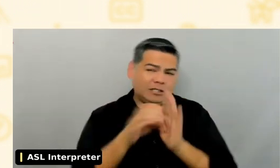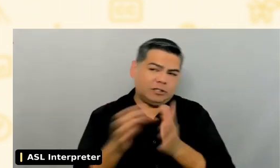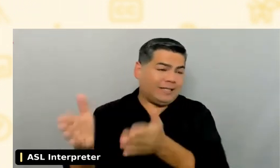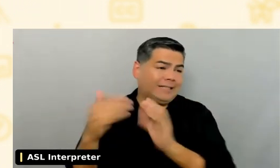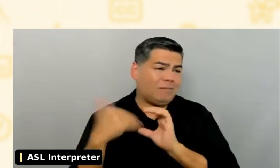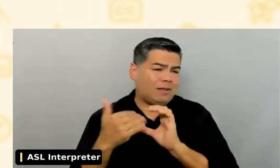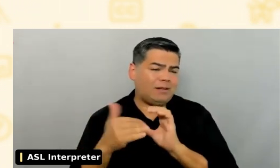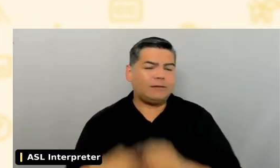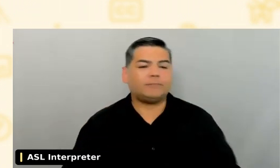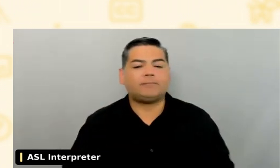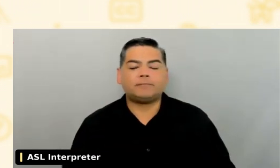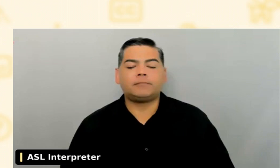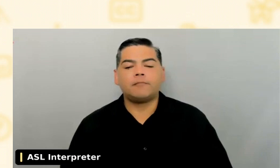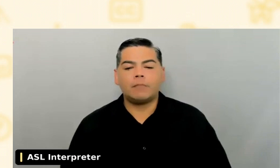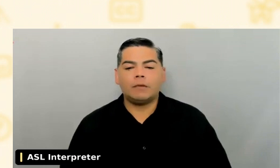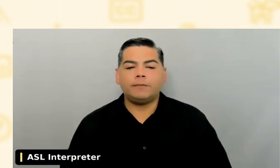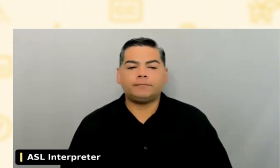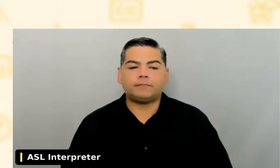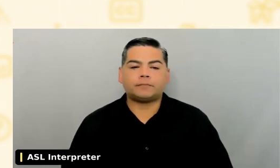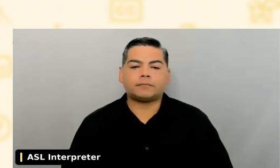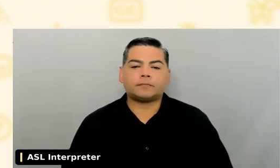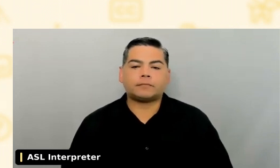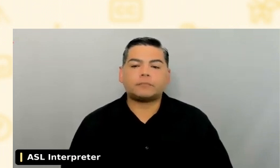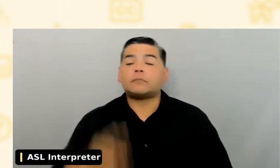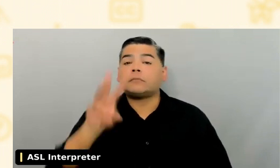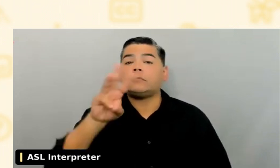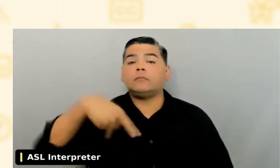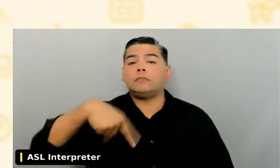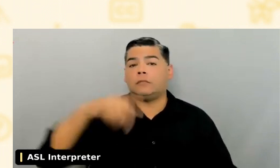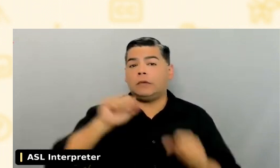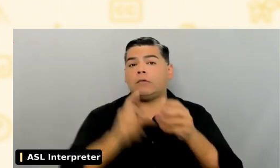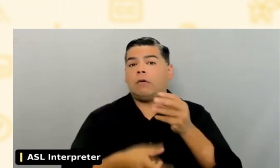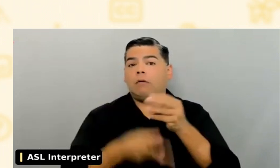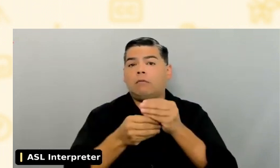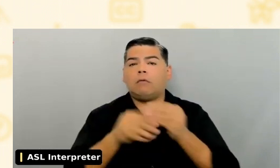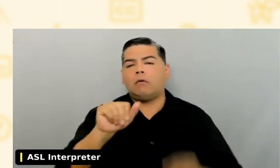So in WordPress, you can easily add alternative text for your images.